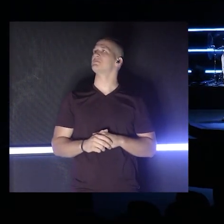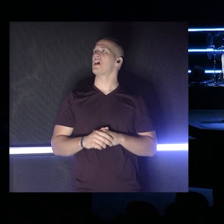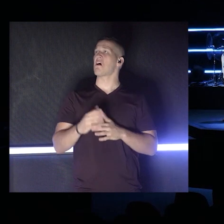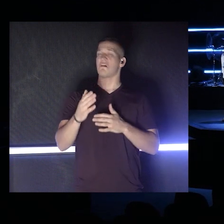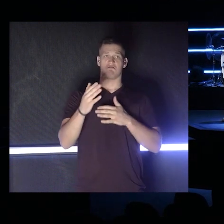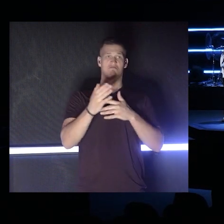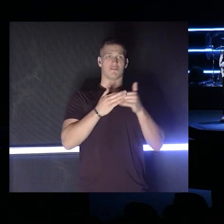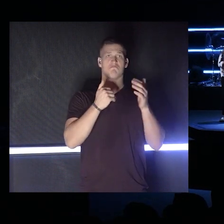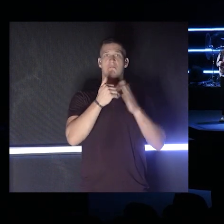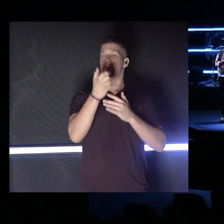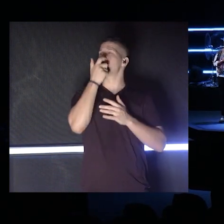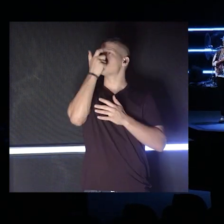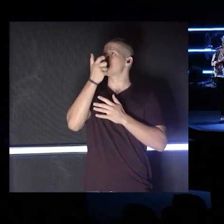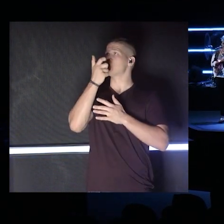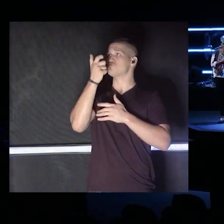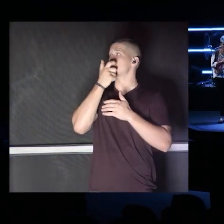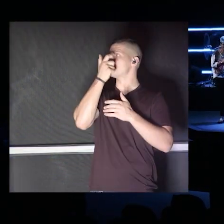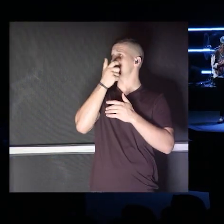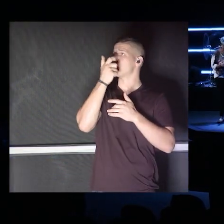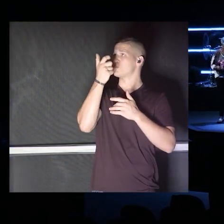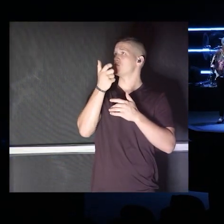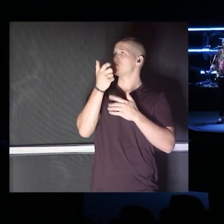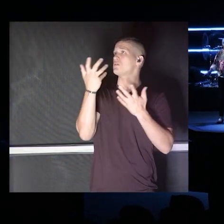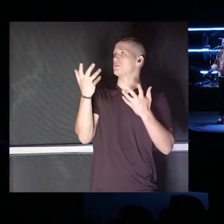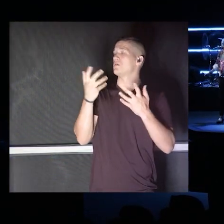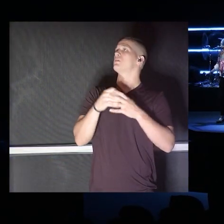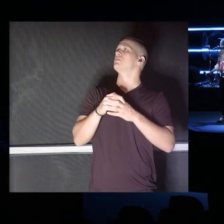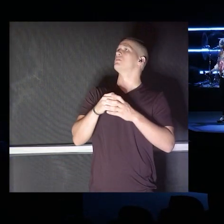before. Thank you, Father God, for your presence in this place, Father.